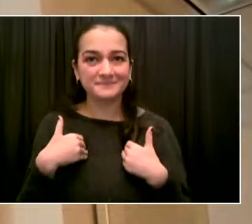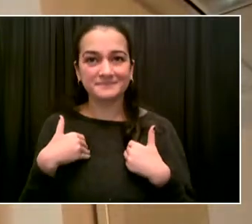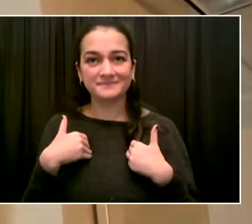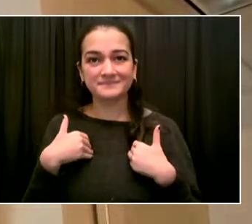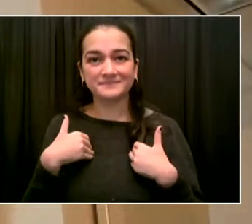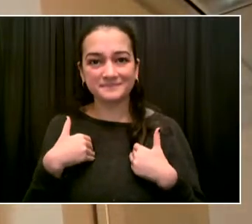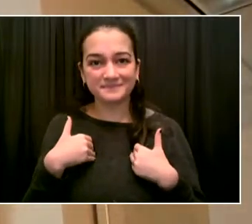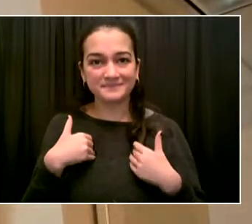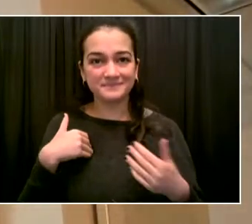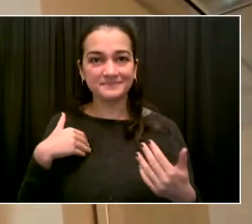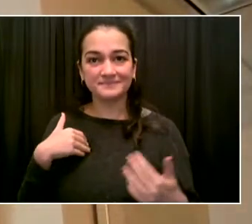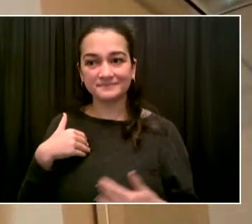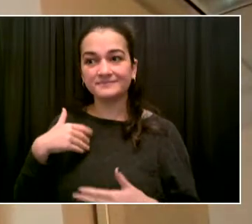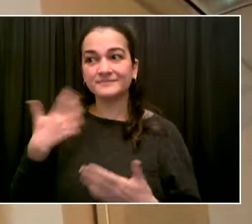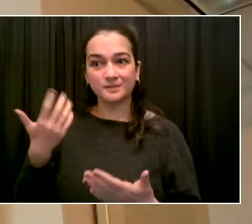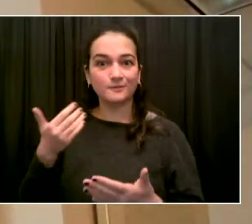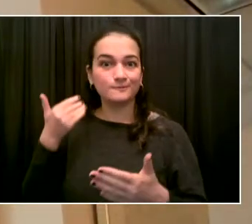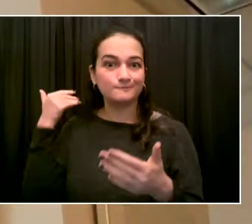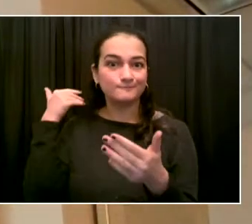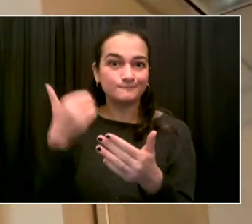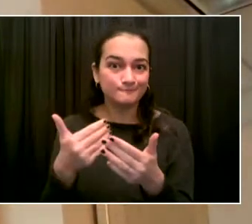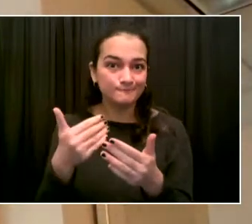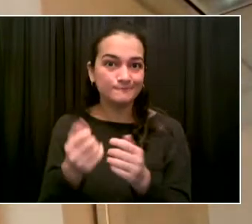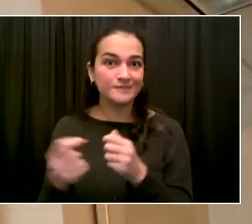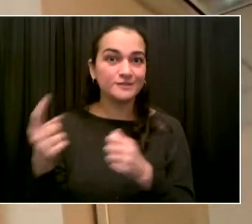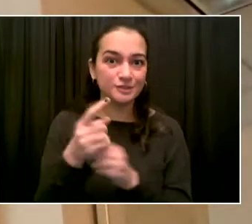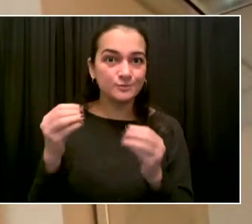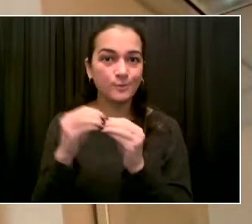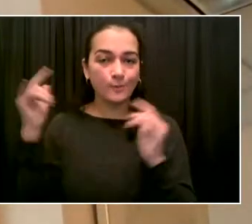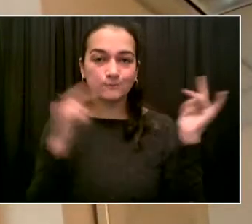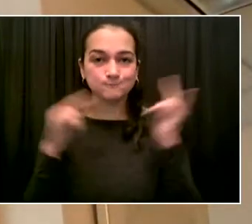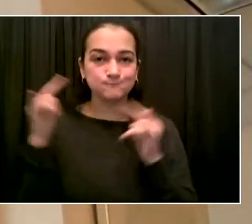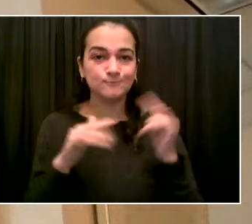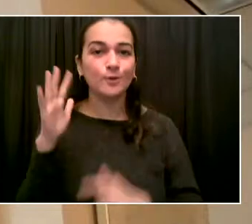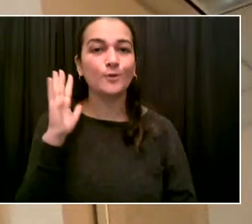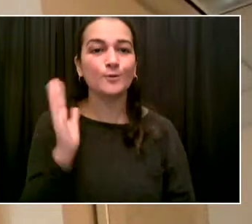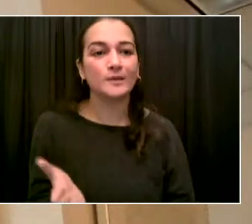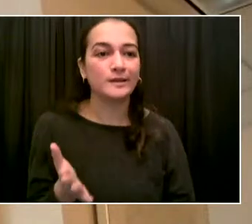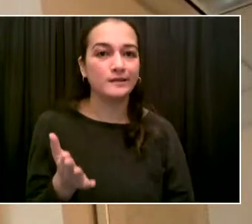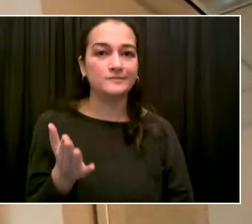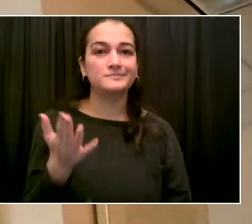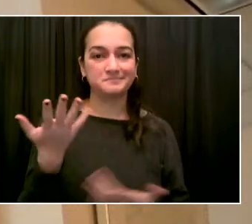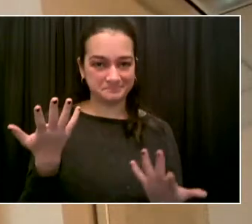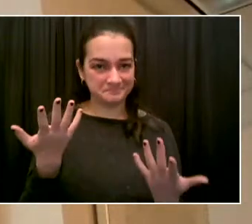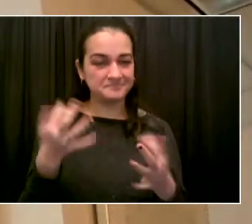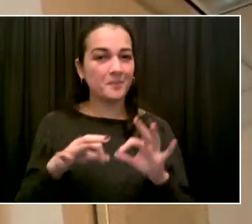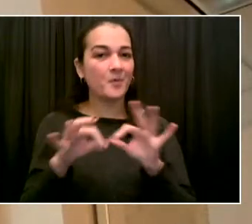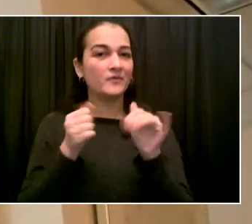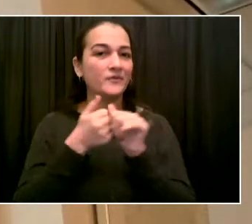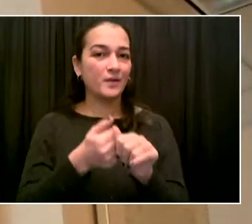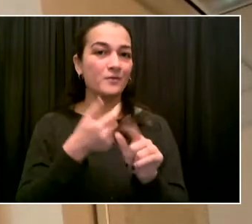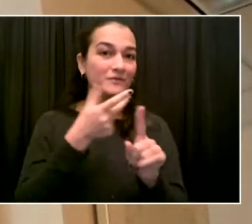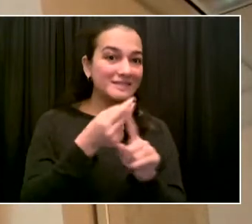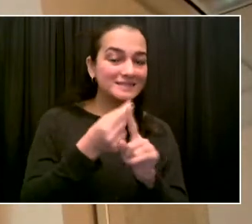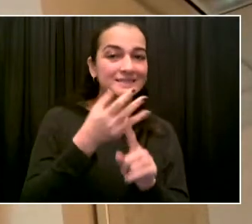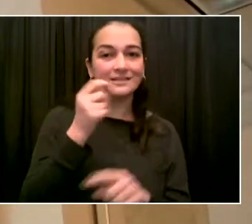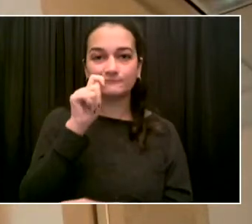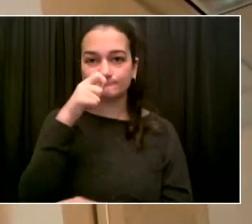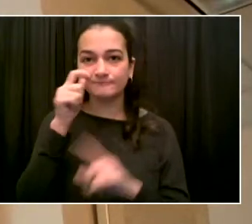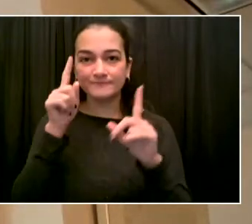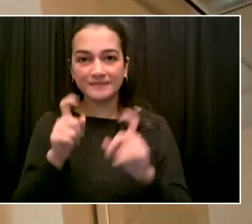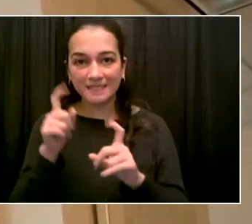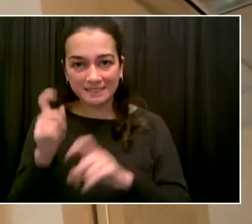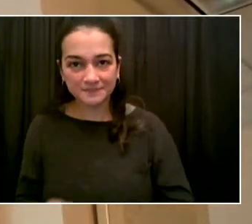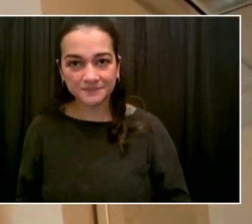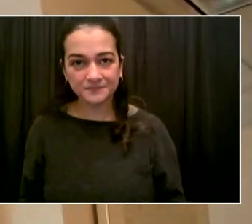with a $6 million allocation of media made possible by City Hall's support and your leadership, Mr. Mayor. So thank you very much